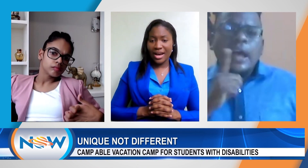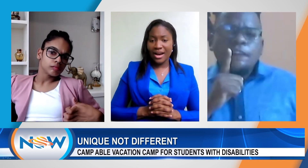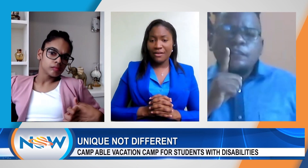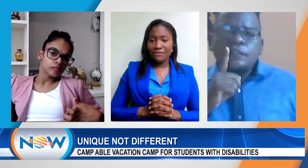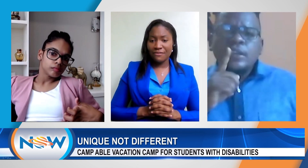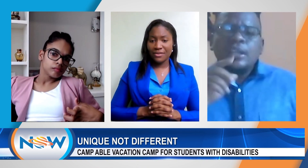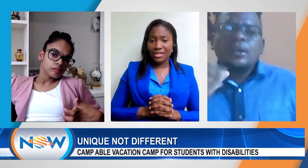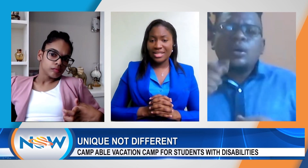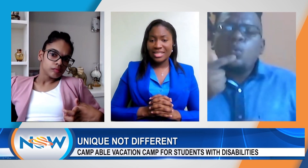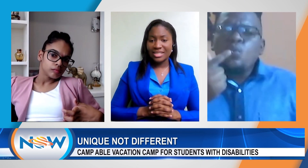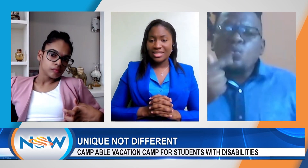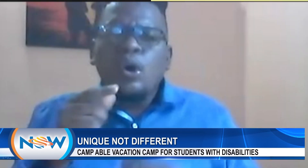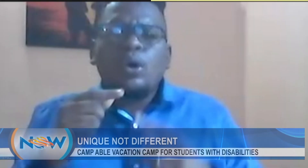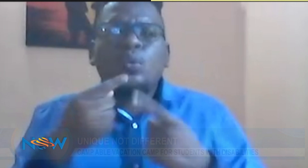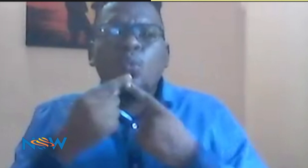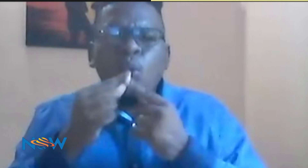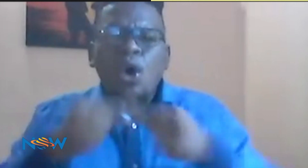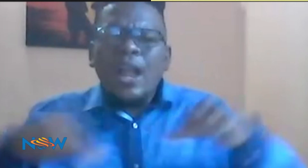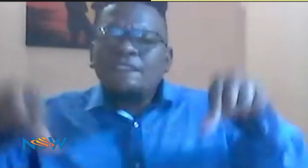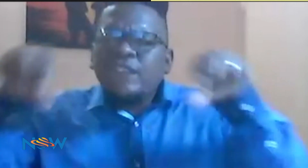And